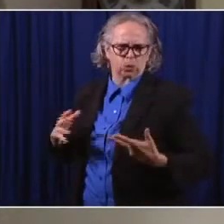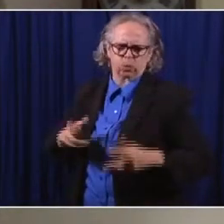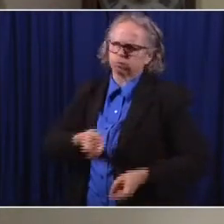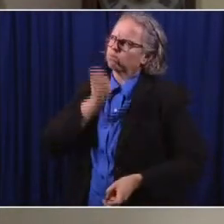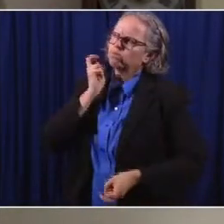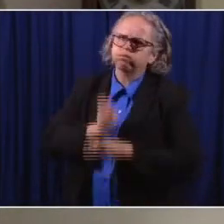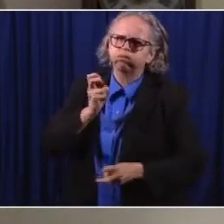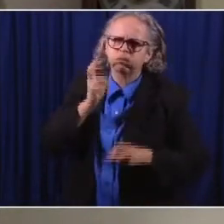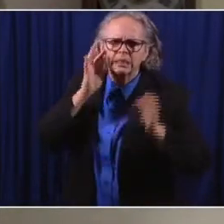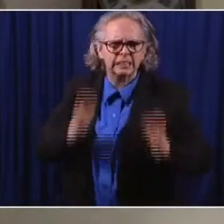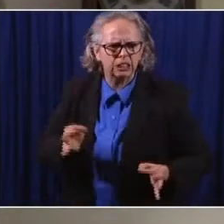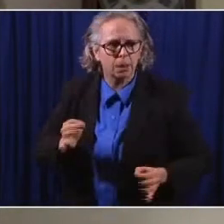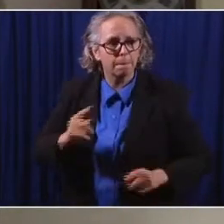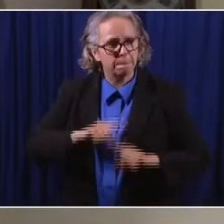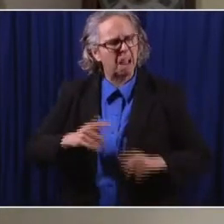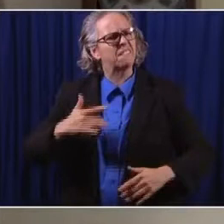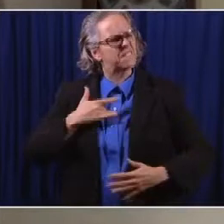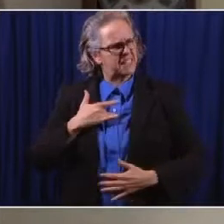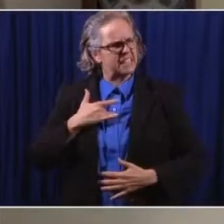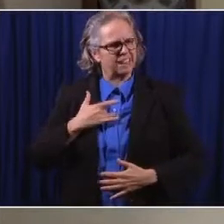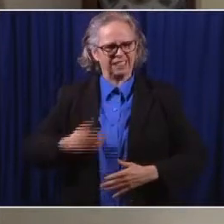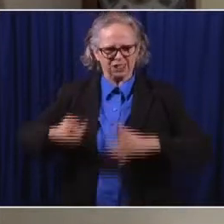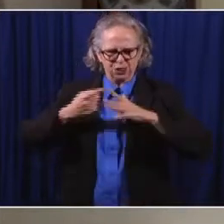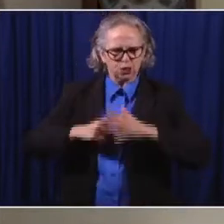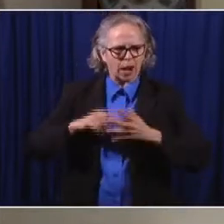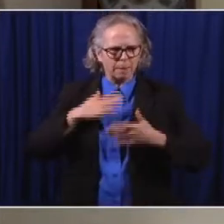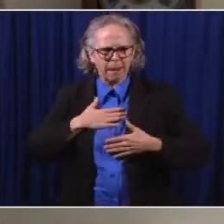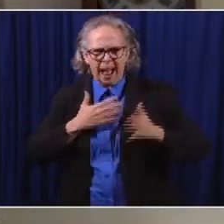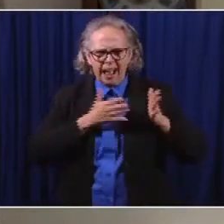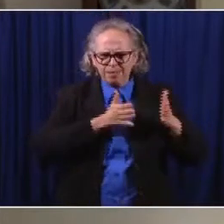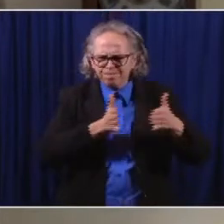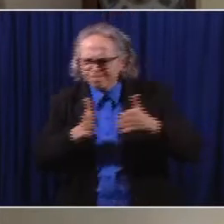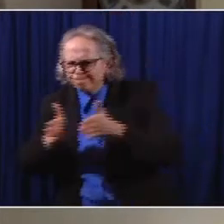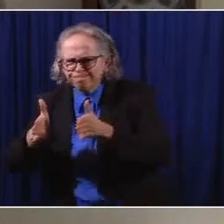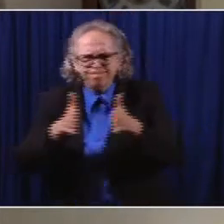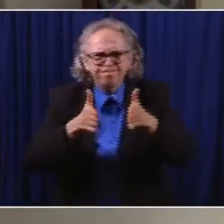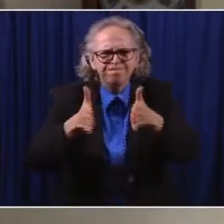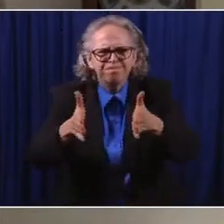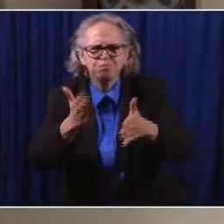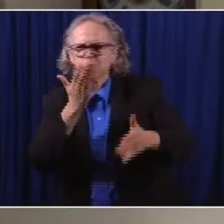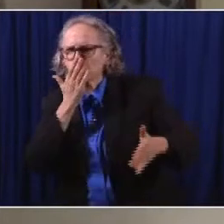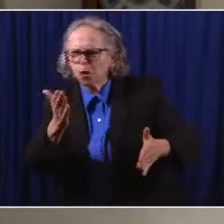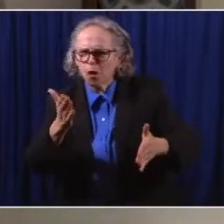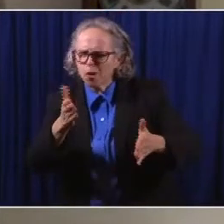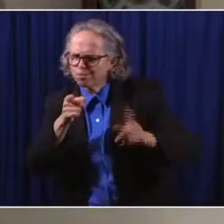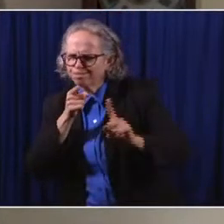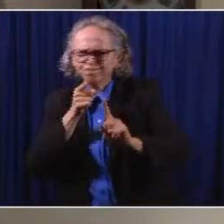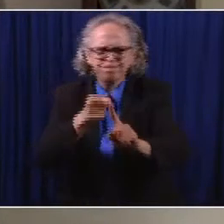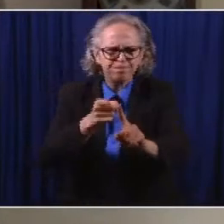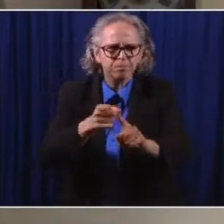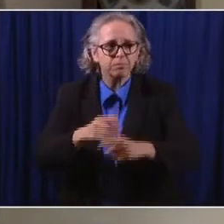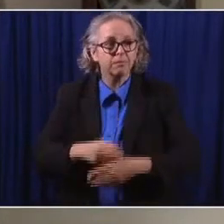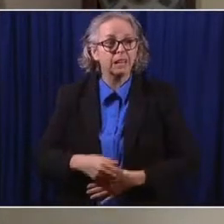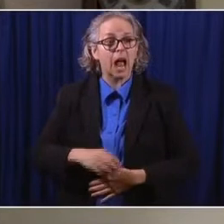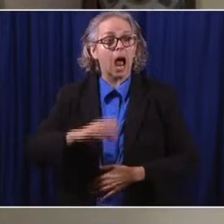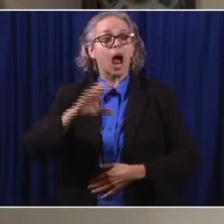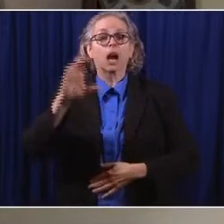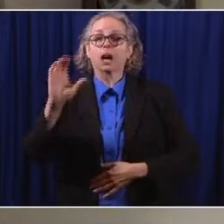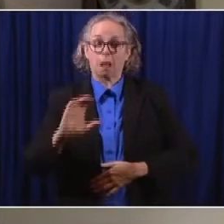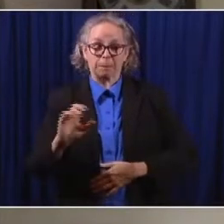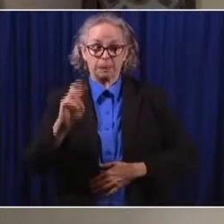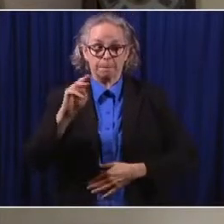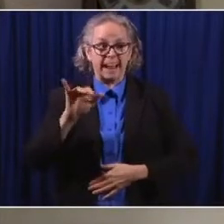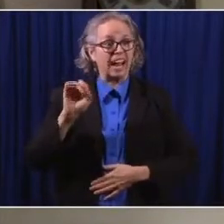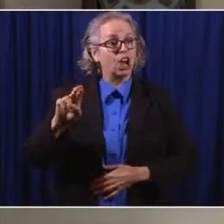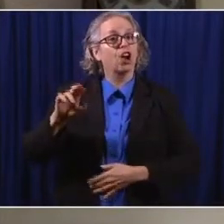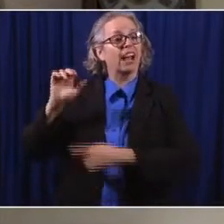very good path. I want to thank Columbus Mayor Andy Ginther,